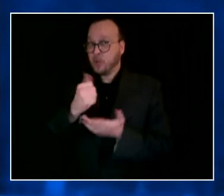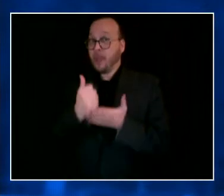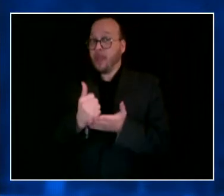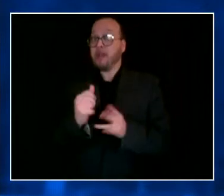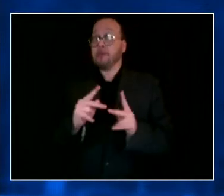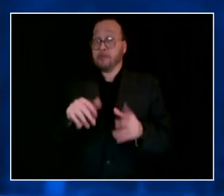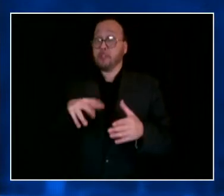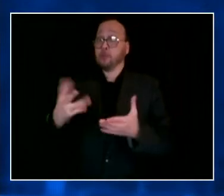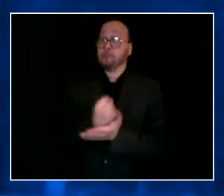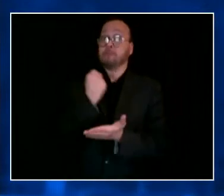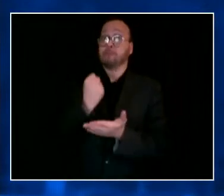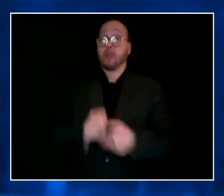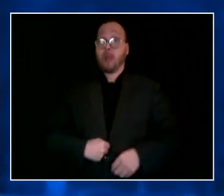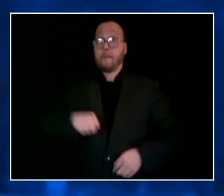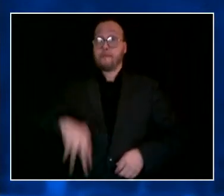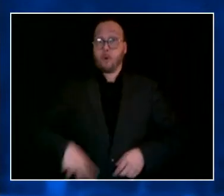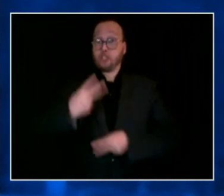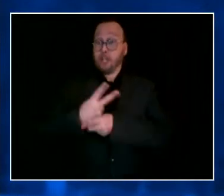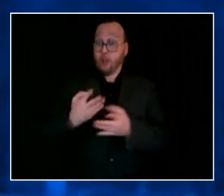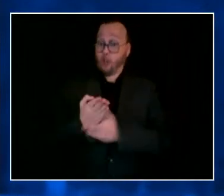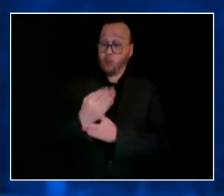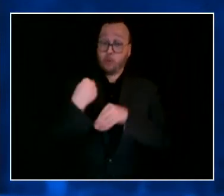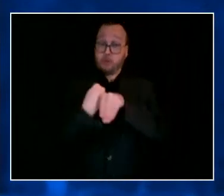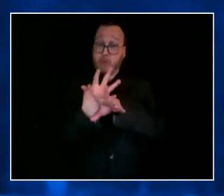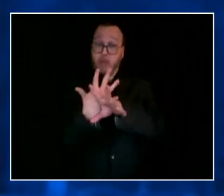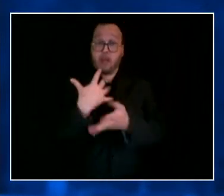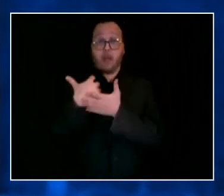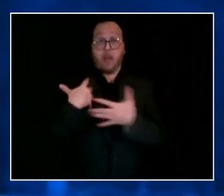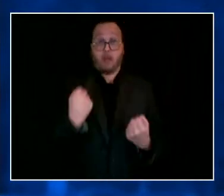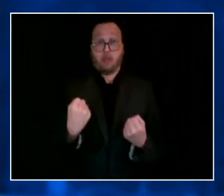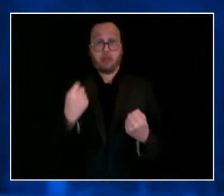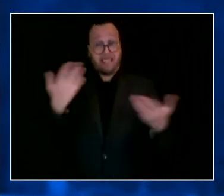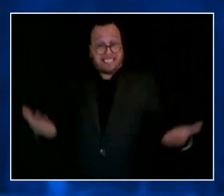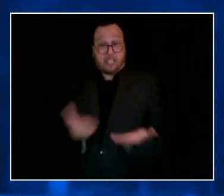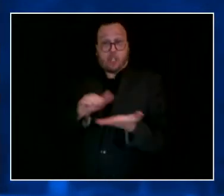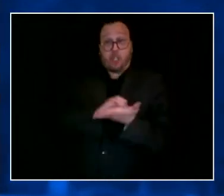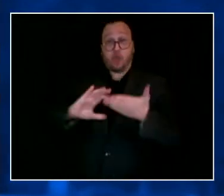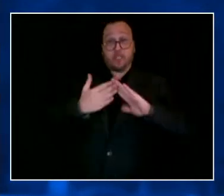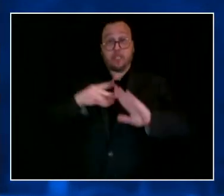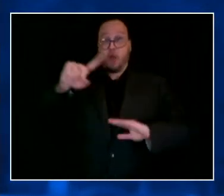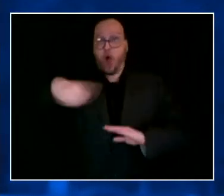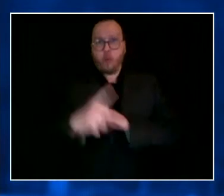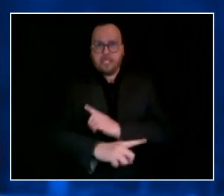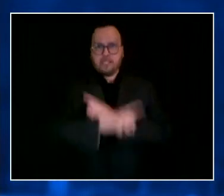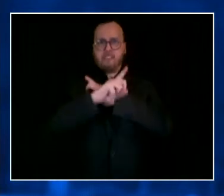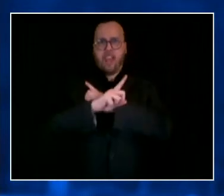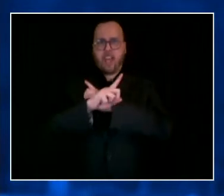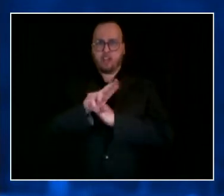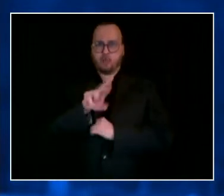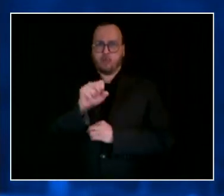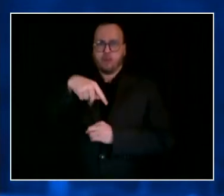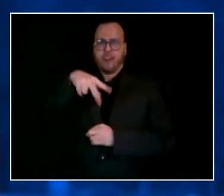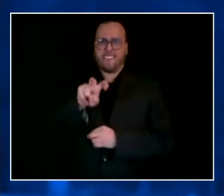through telehealth. Because here in New York City, we will always defend reproductive